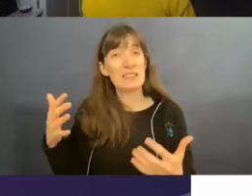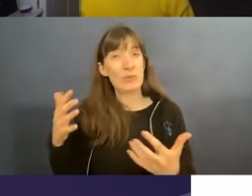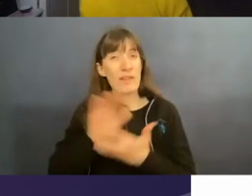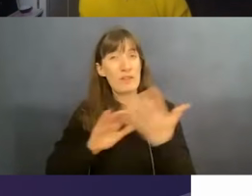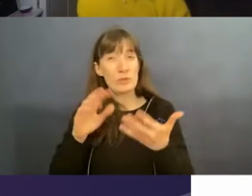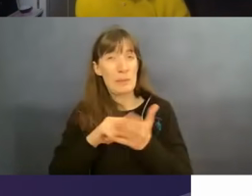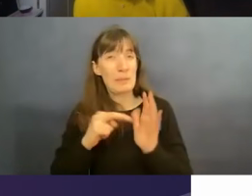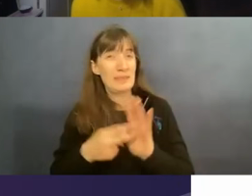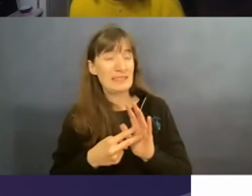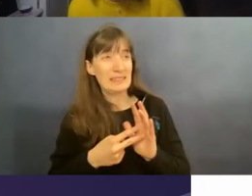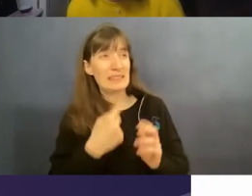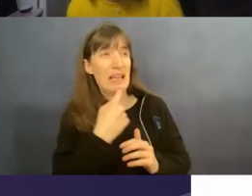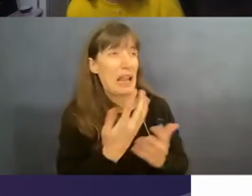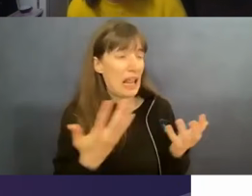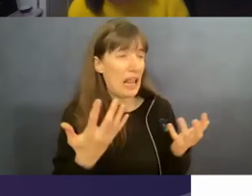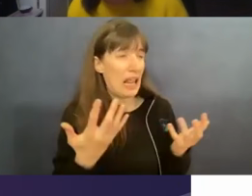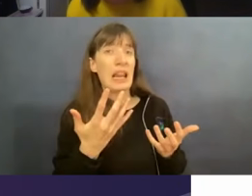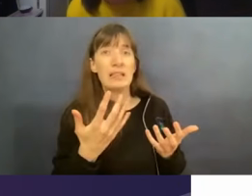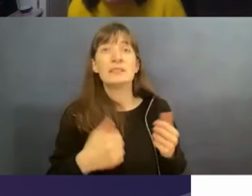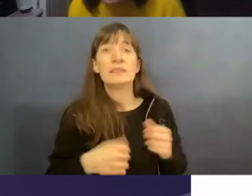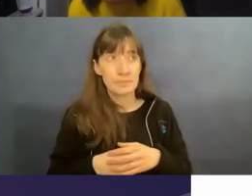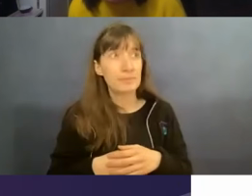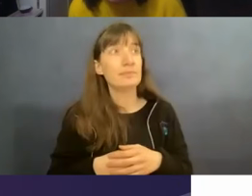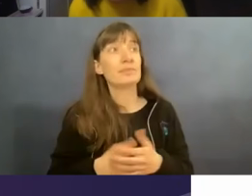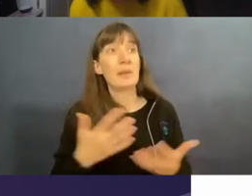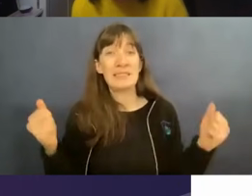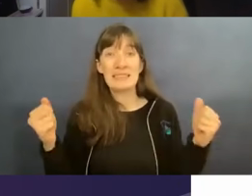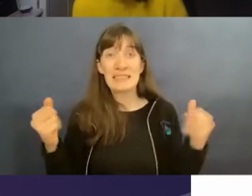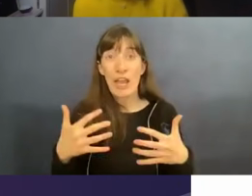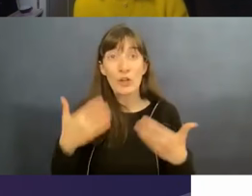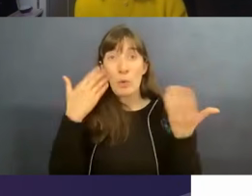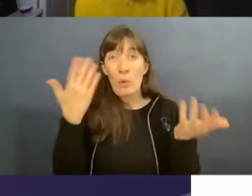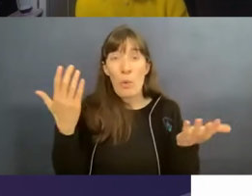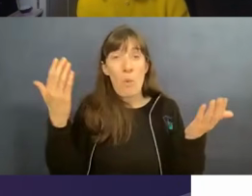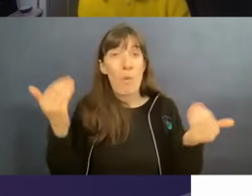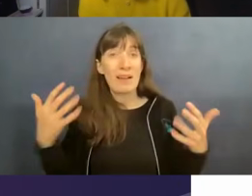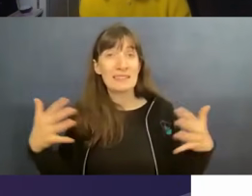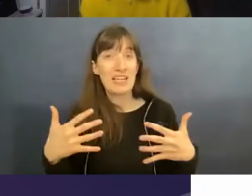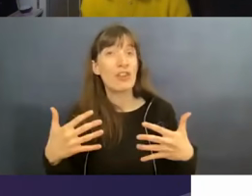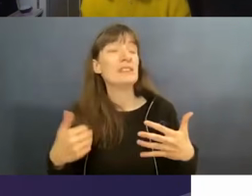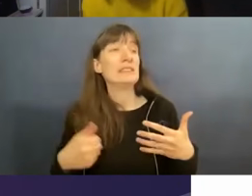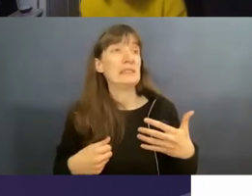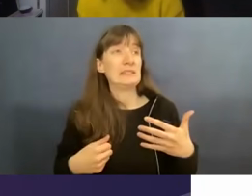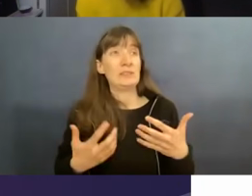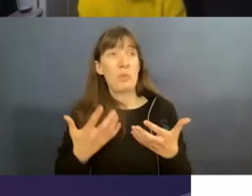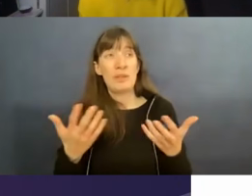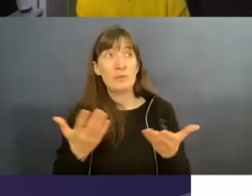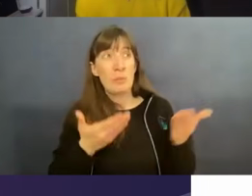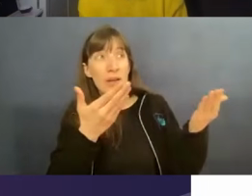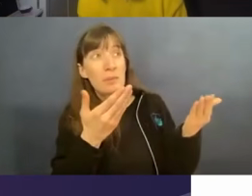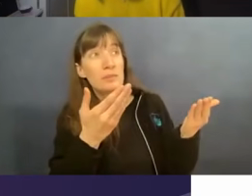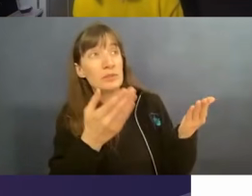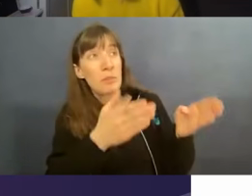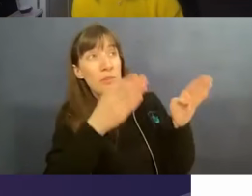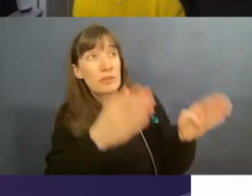could prevent them from telling someone. They might be scared and they don't know why they're scared. So then they don't really want to bring it up to someone because they don't have